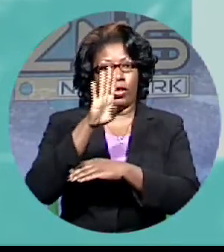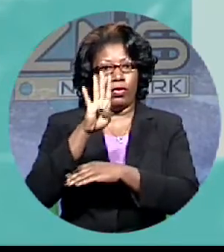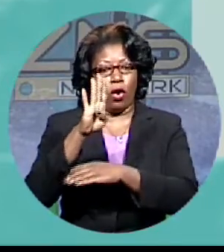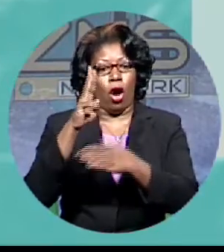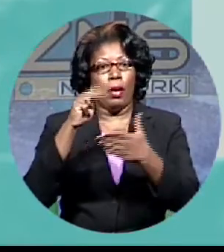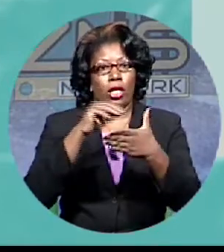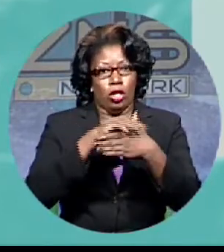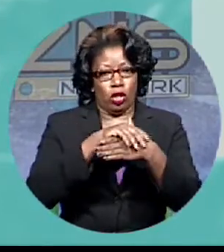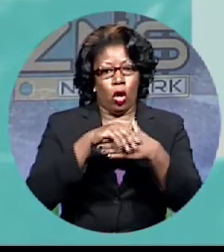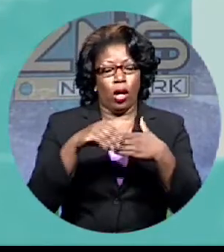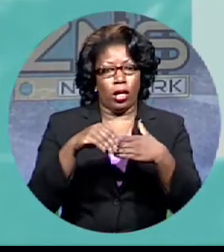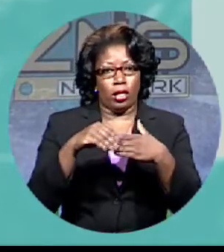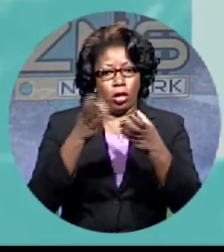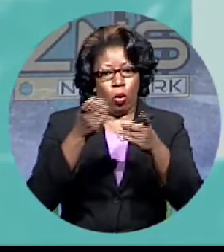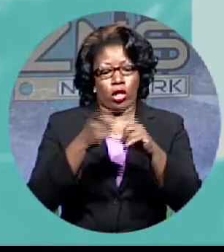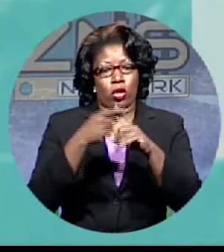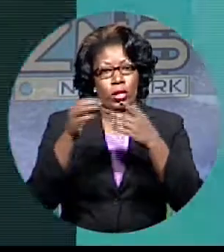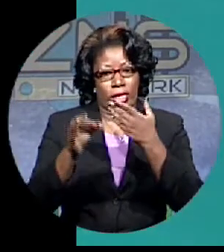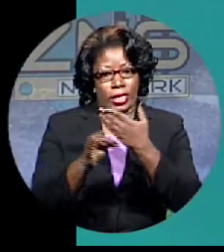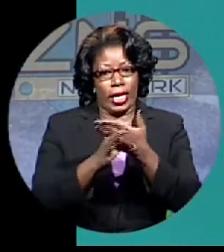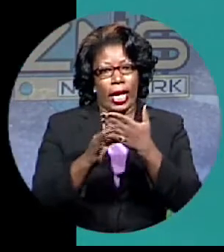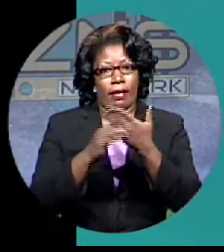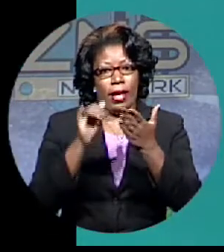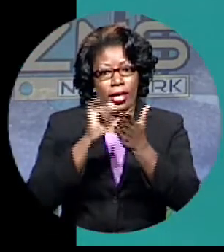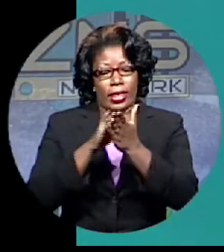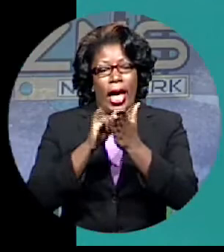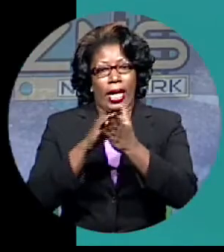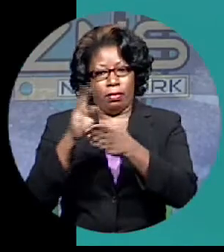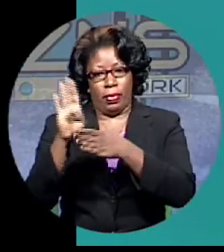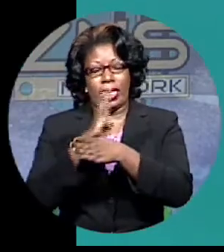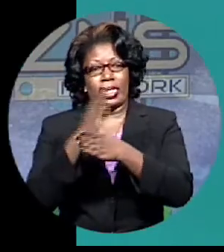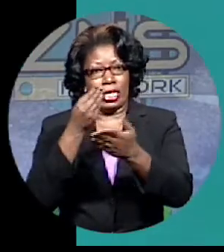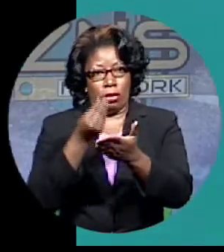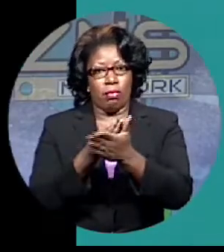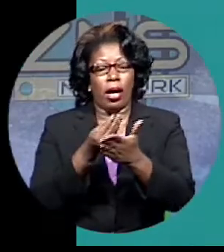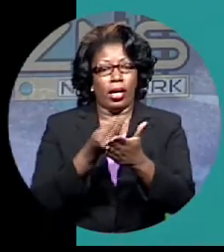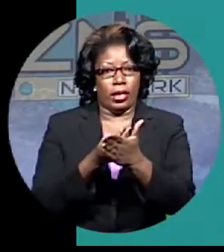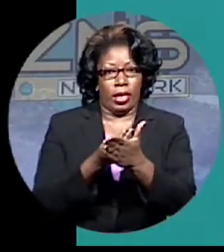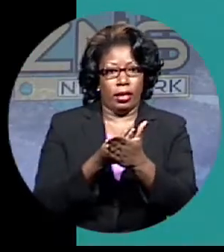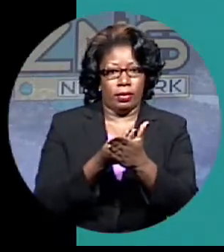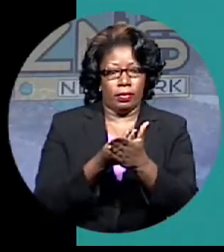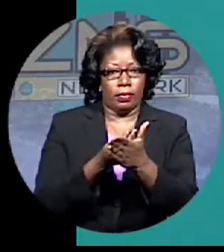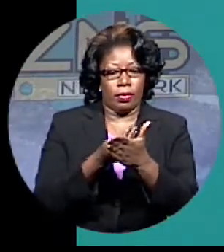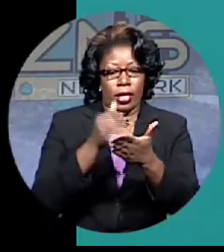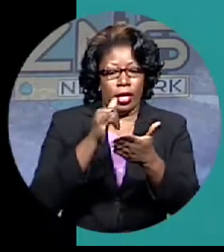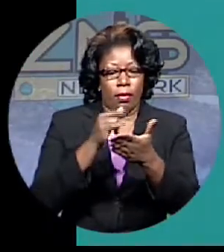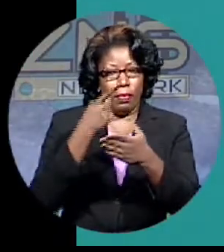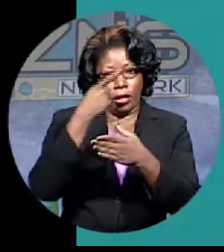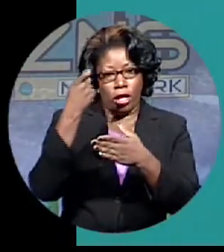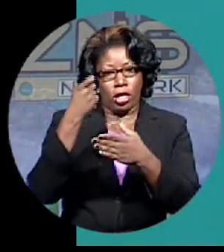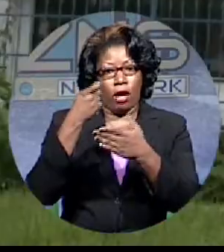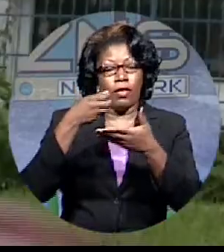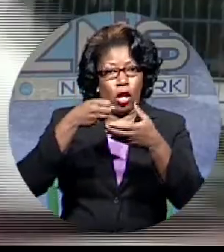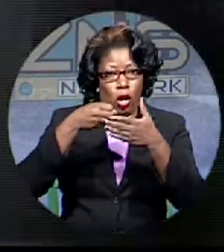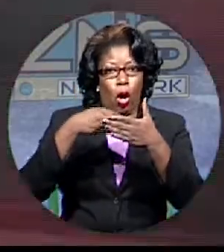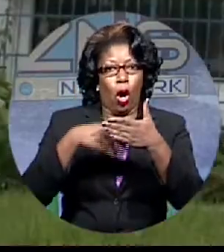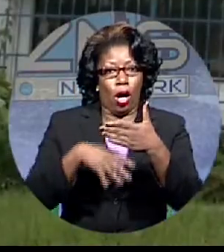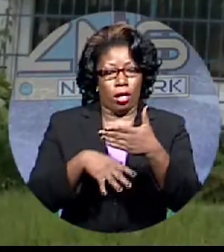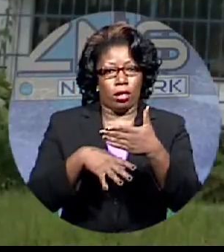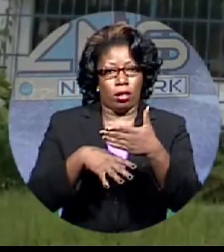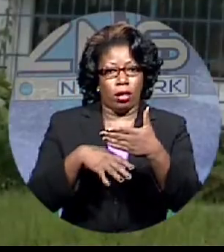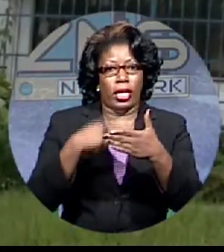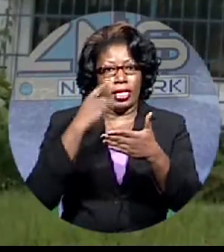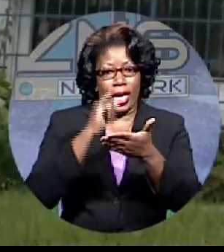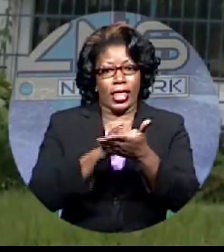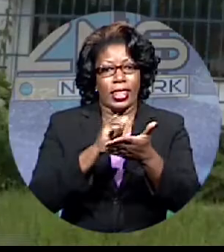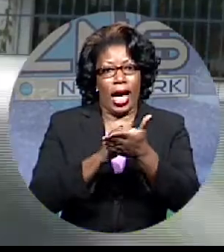order to save the corporation money, especially following its $22.5 million loss recorded in the last fiscal year. Mr. Miller says next year, employees